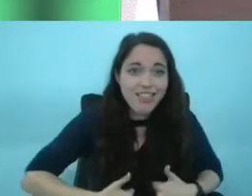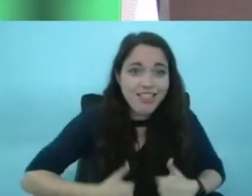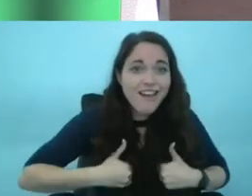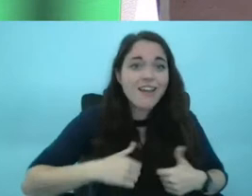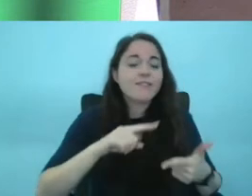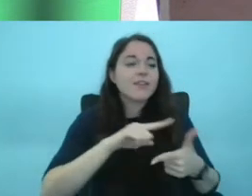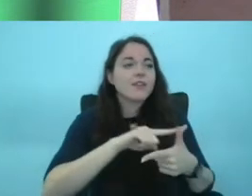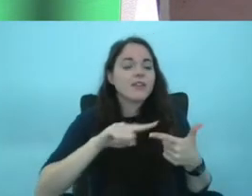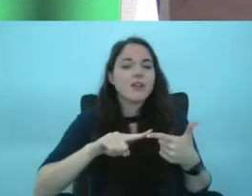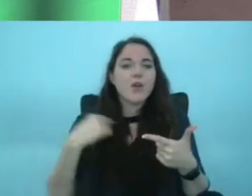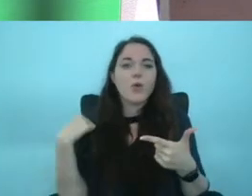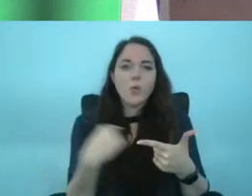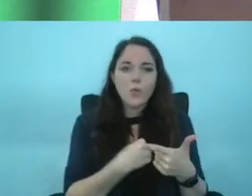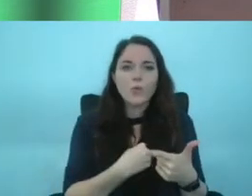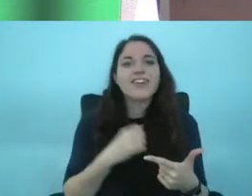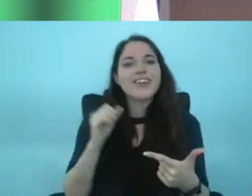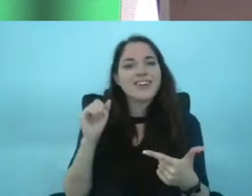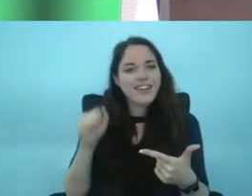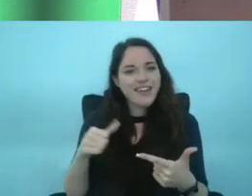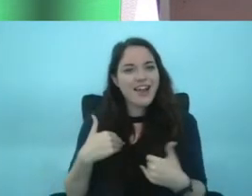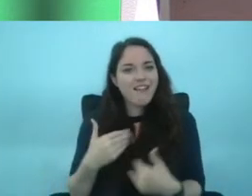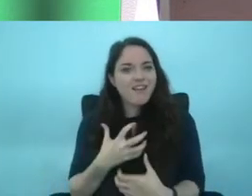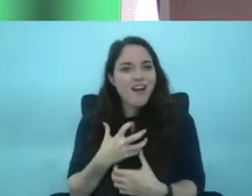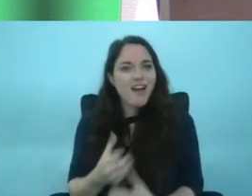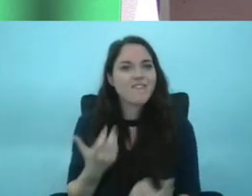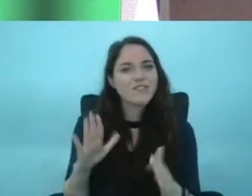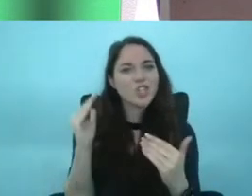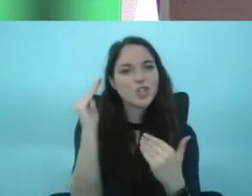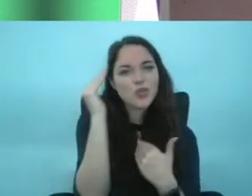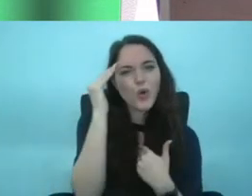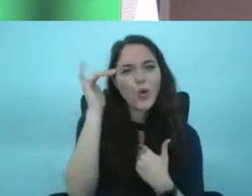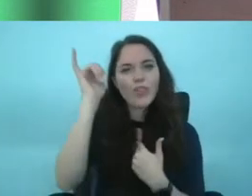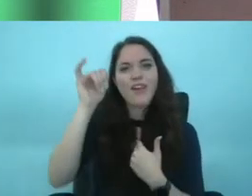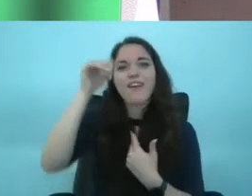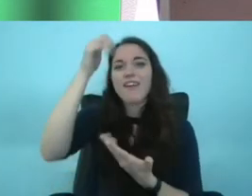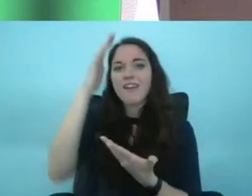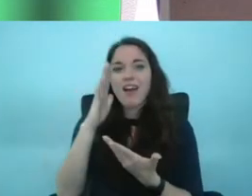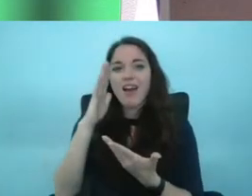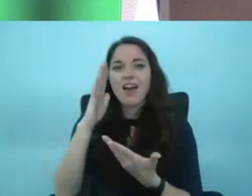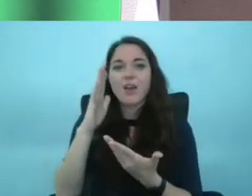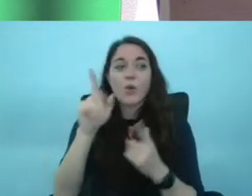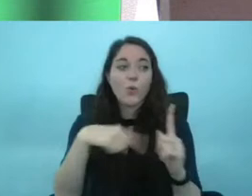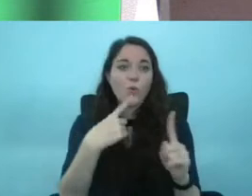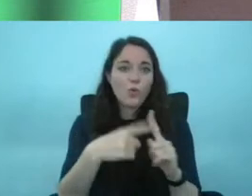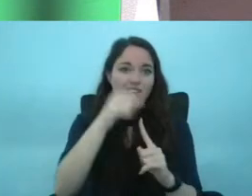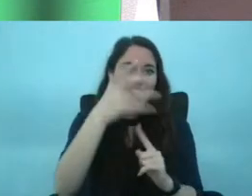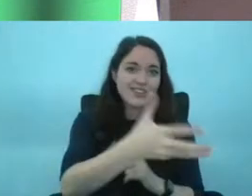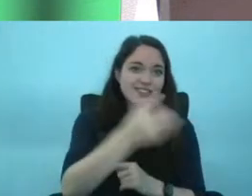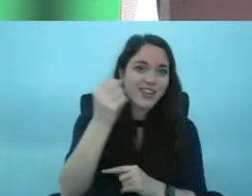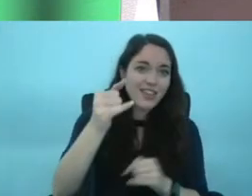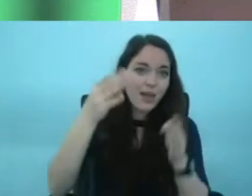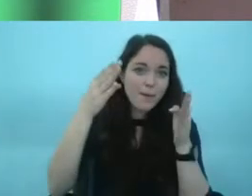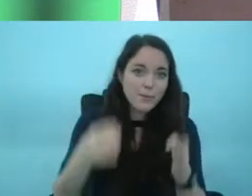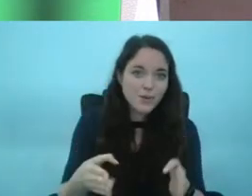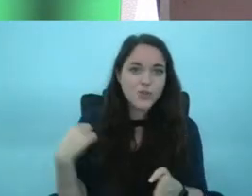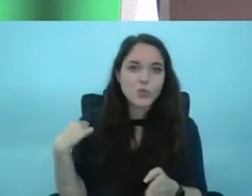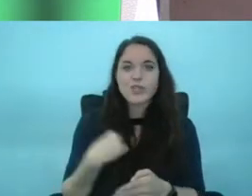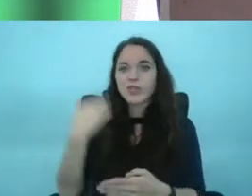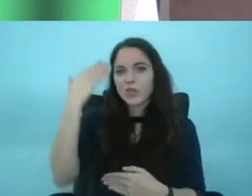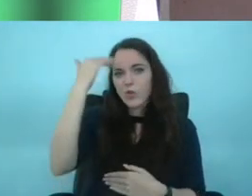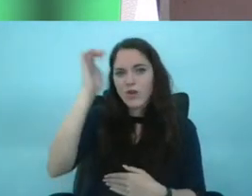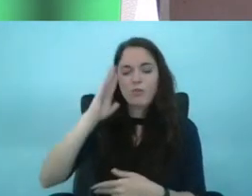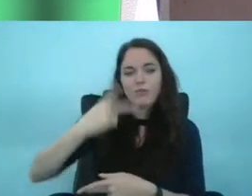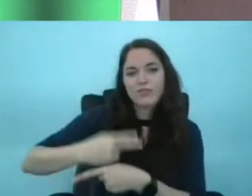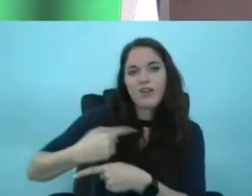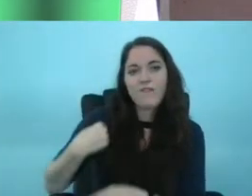is present with us, holding our hearts when they do. We can pray that God deliver us from a